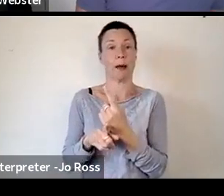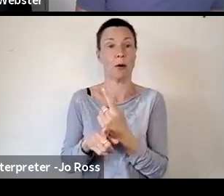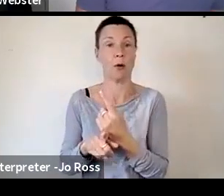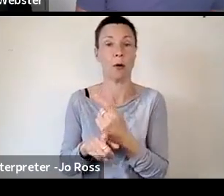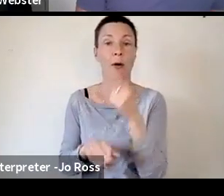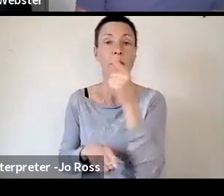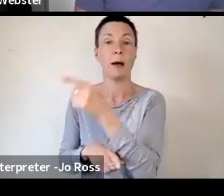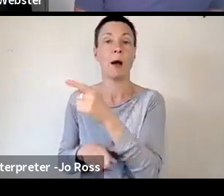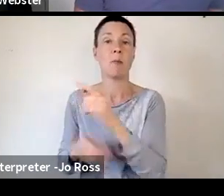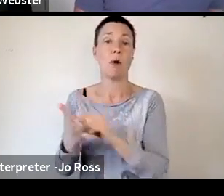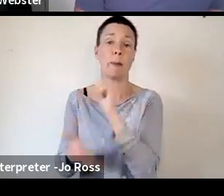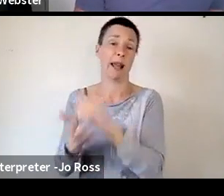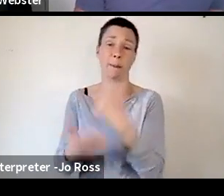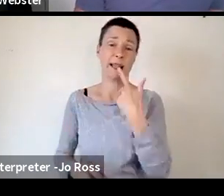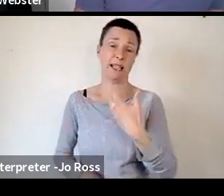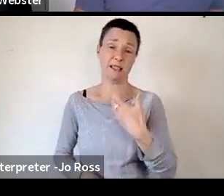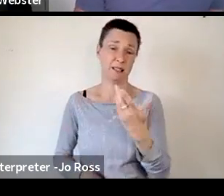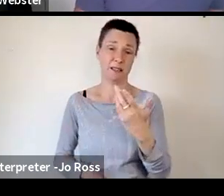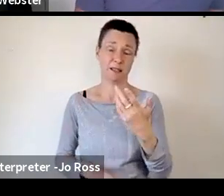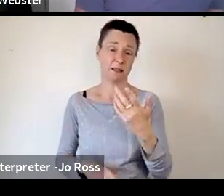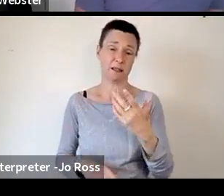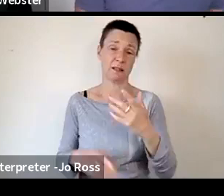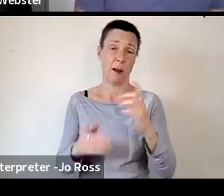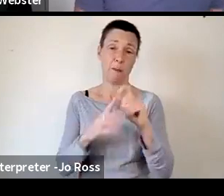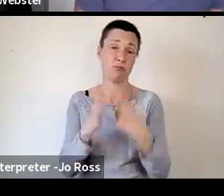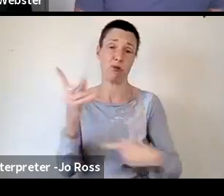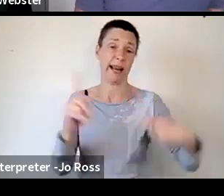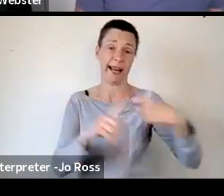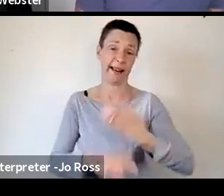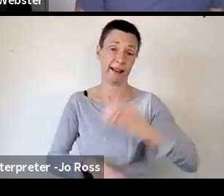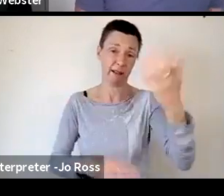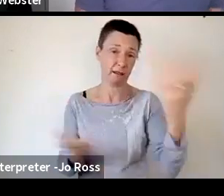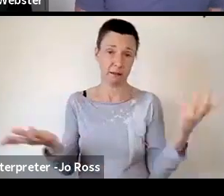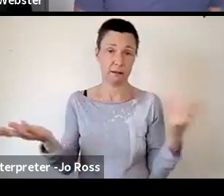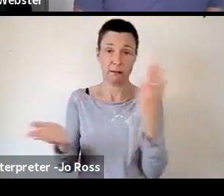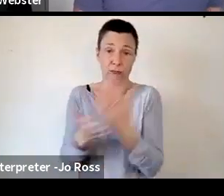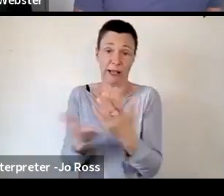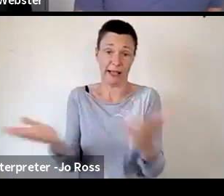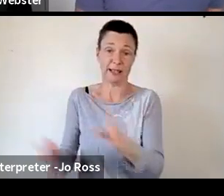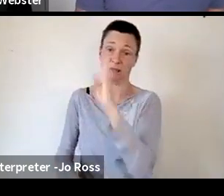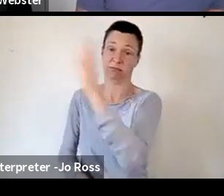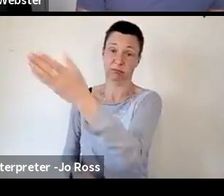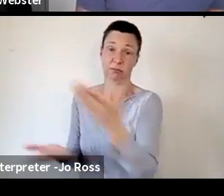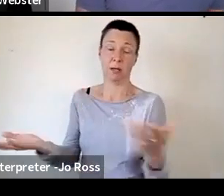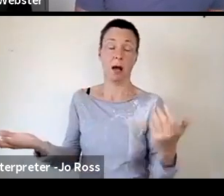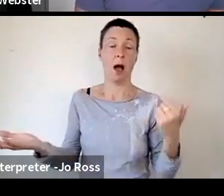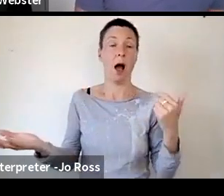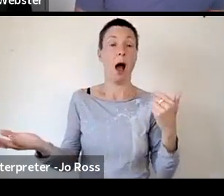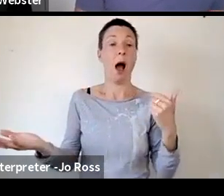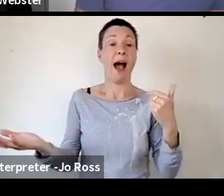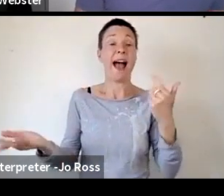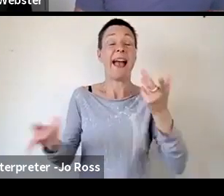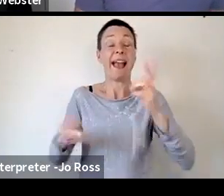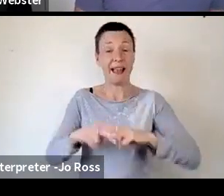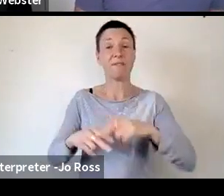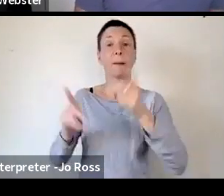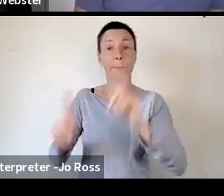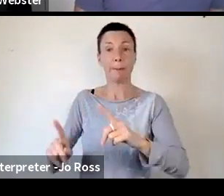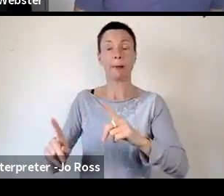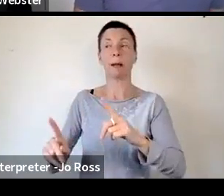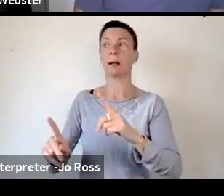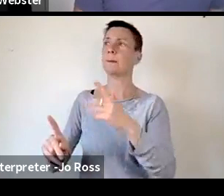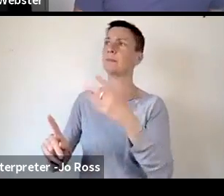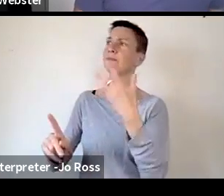but he's a prick. That's pretty much my opinion on it. But he, if people